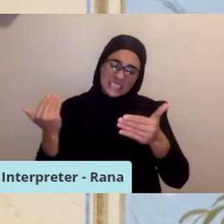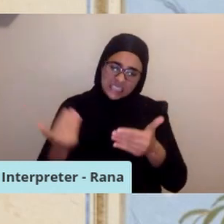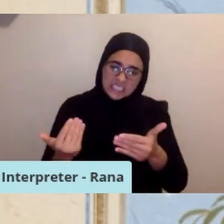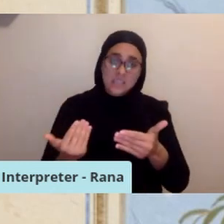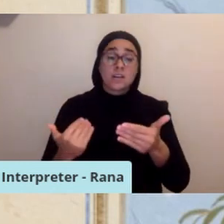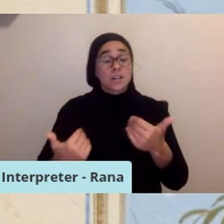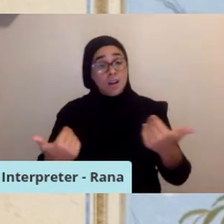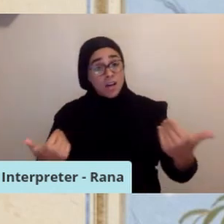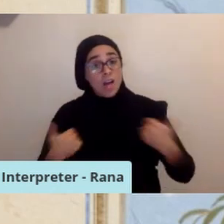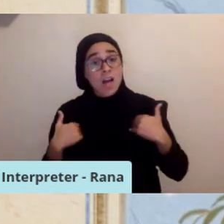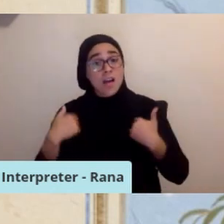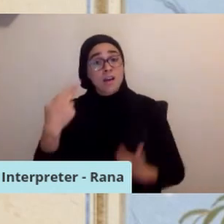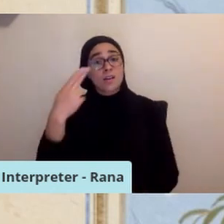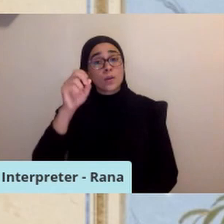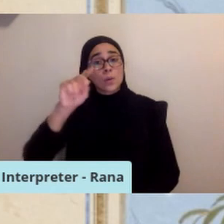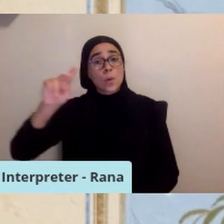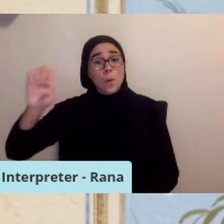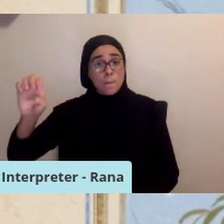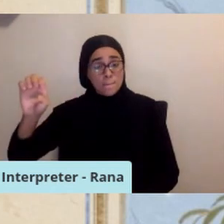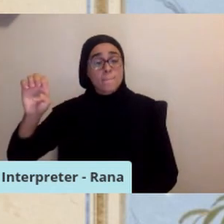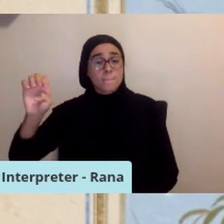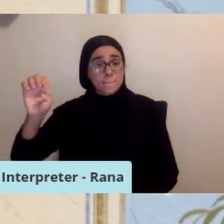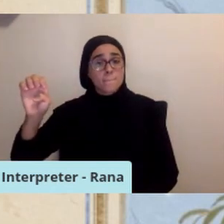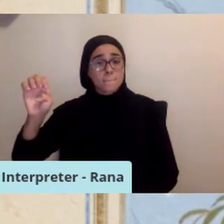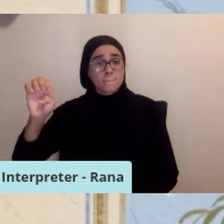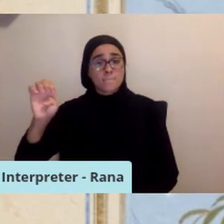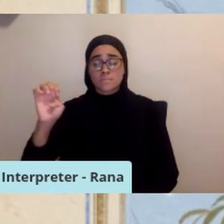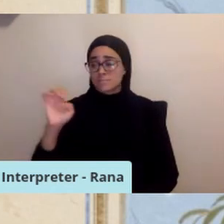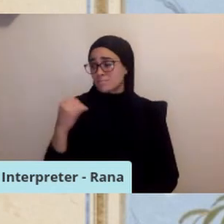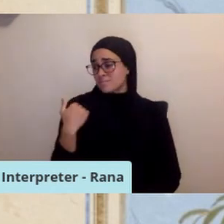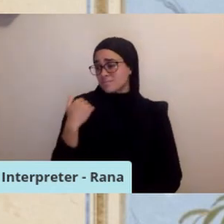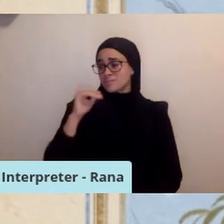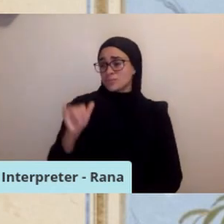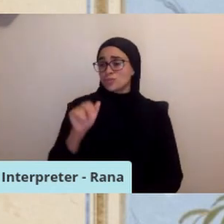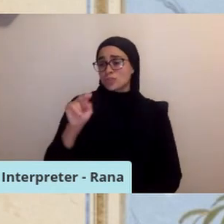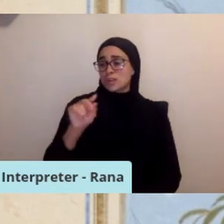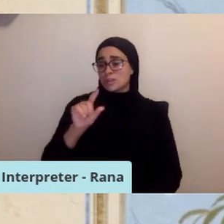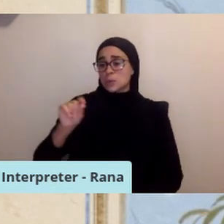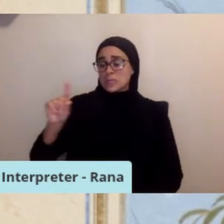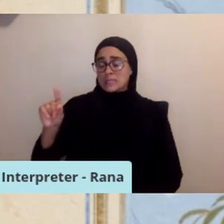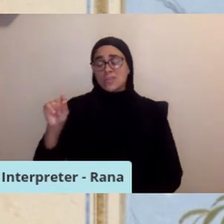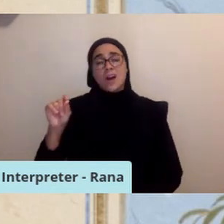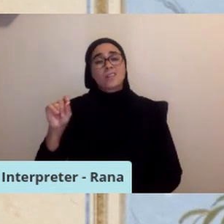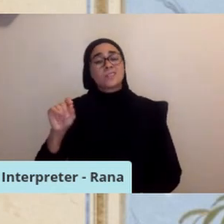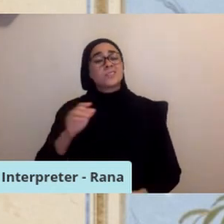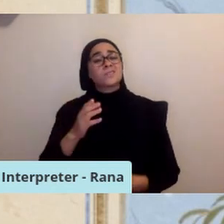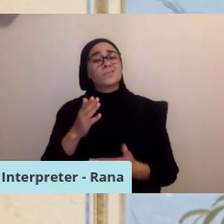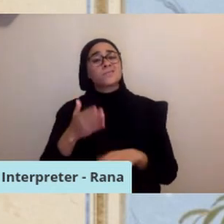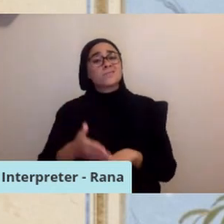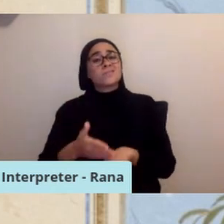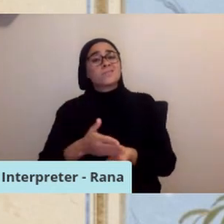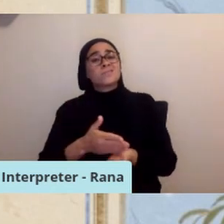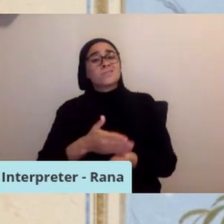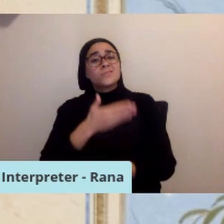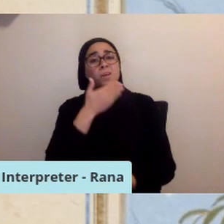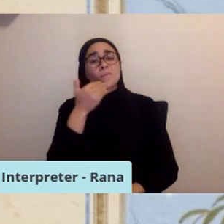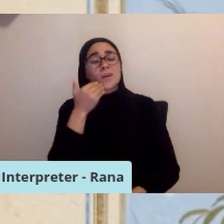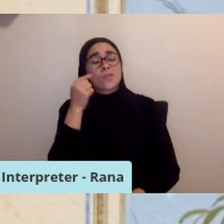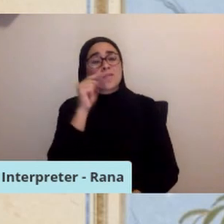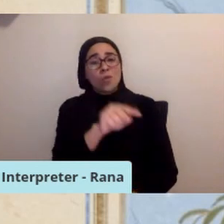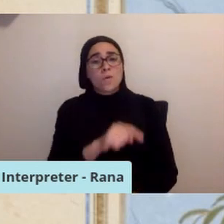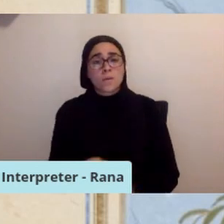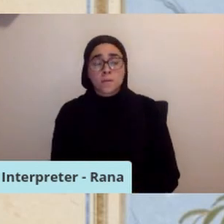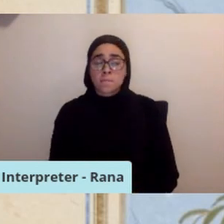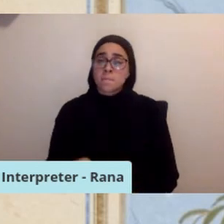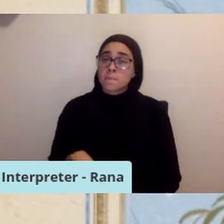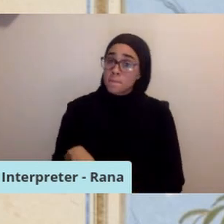hope in the earlier part of this year that things were getting so much better for him. So he was on the cusp of